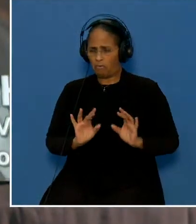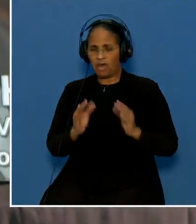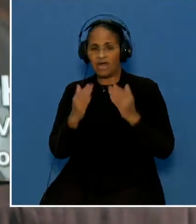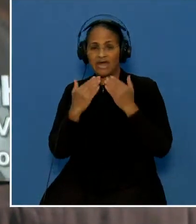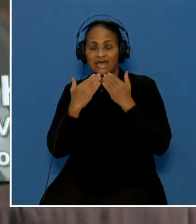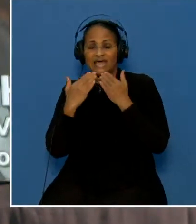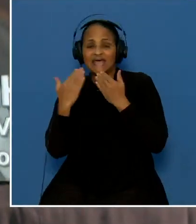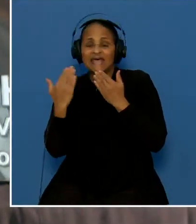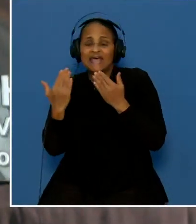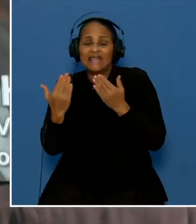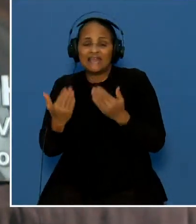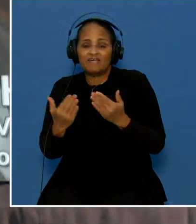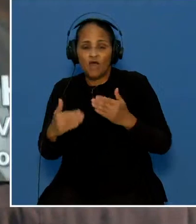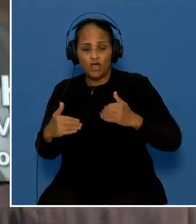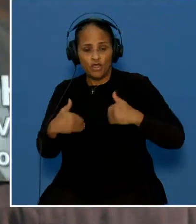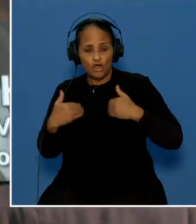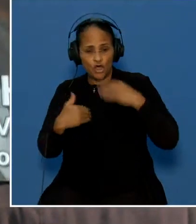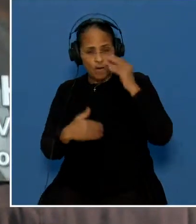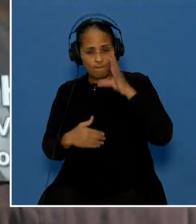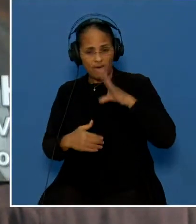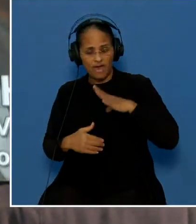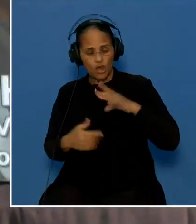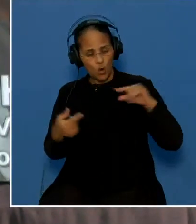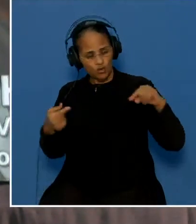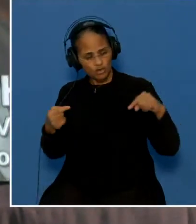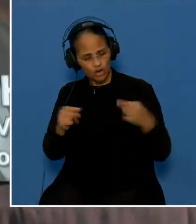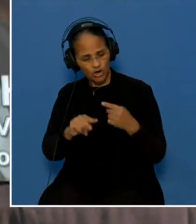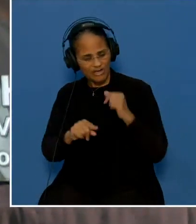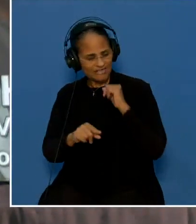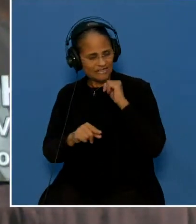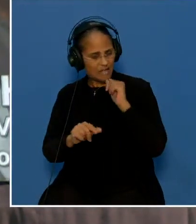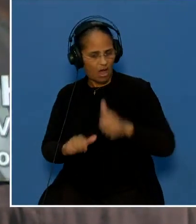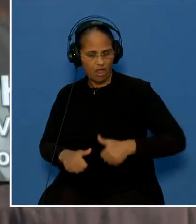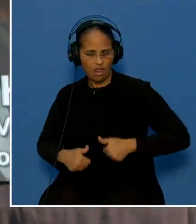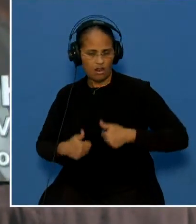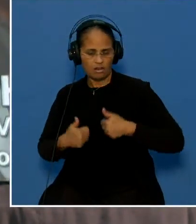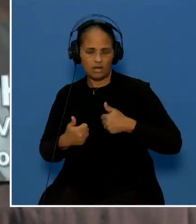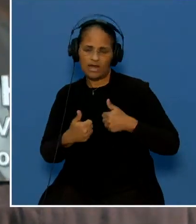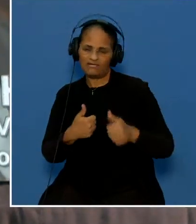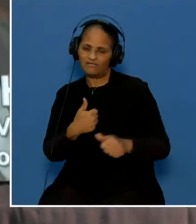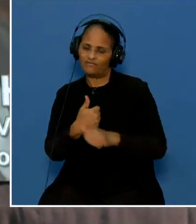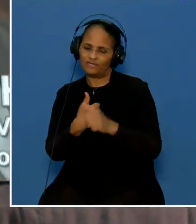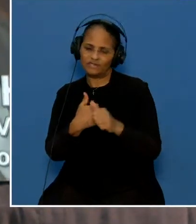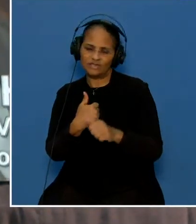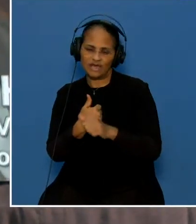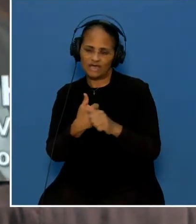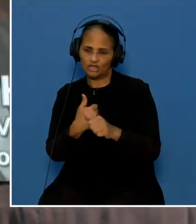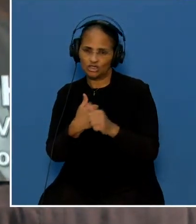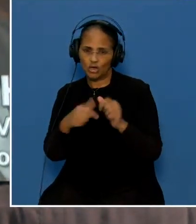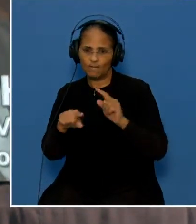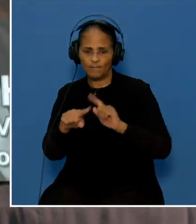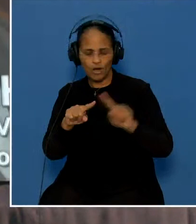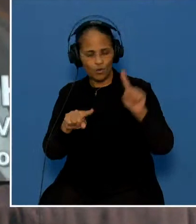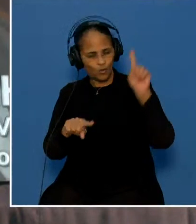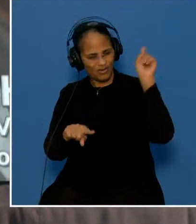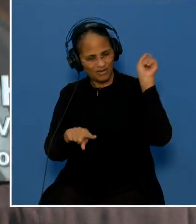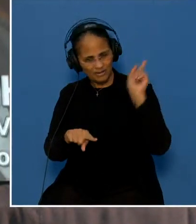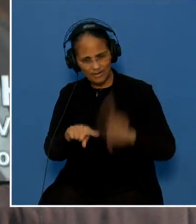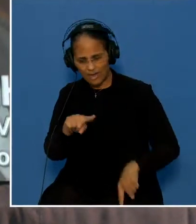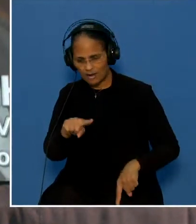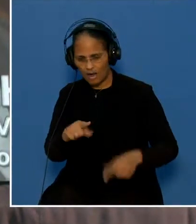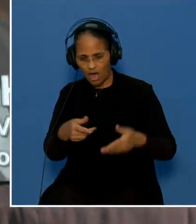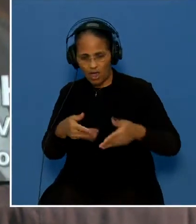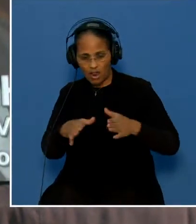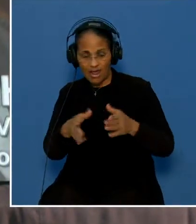Thankfully, the young man who was hurt is not facing life-threatening injuries. However, we cannot